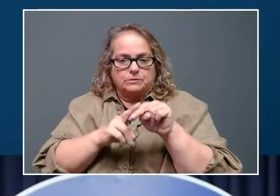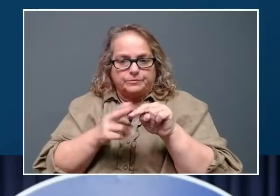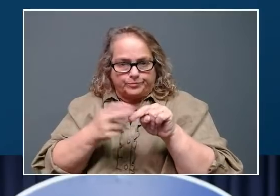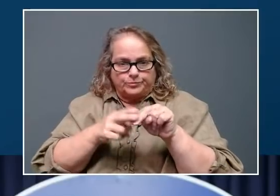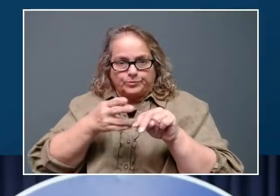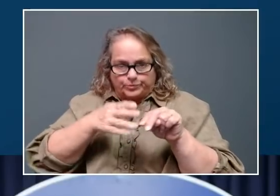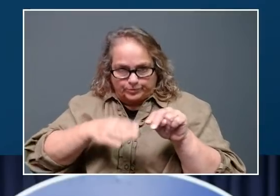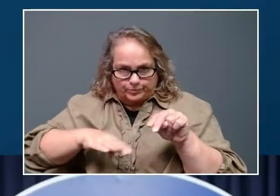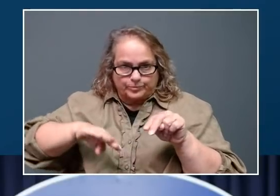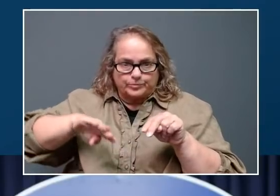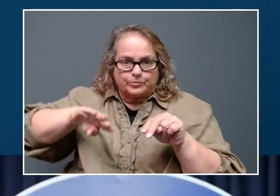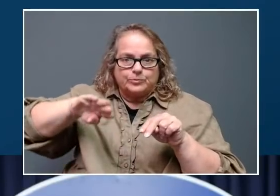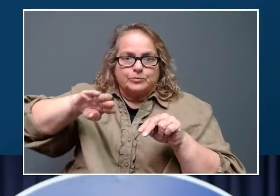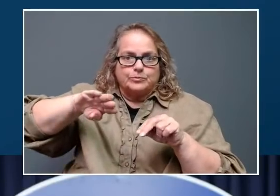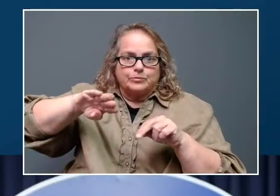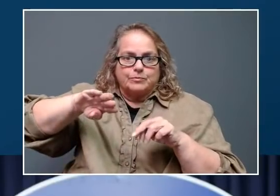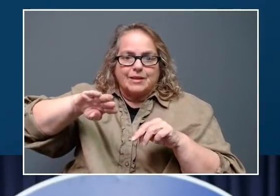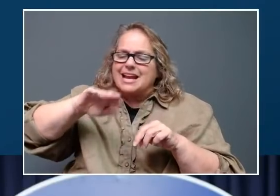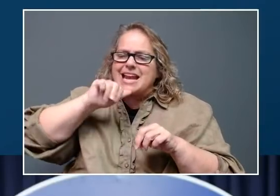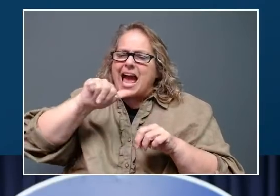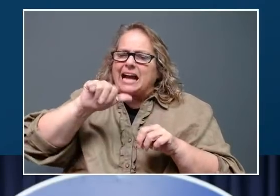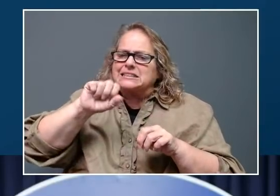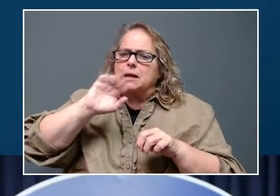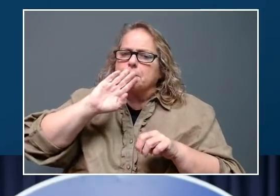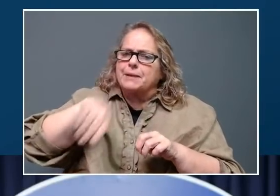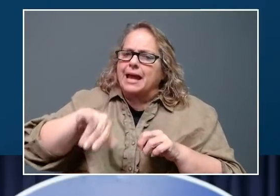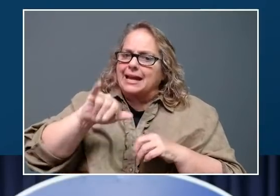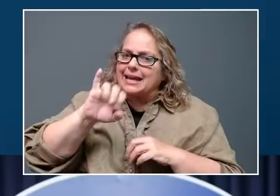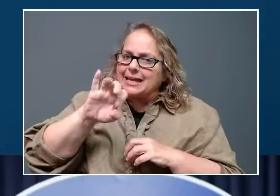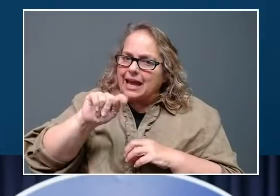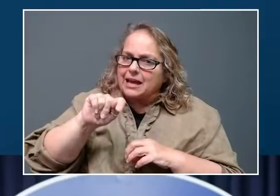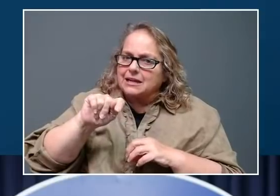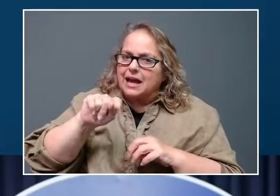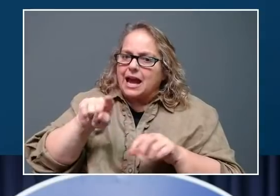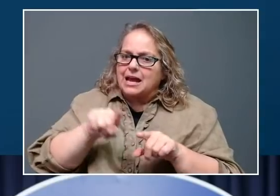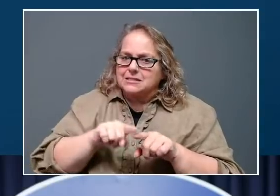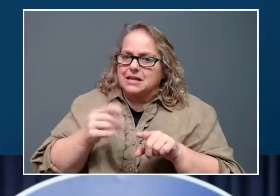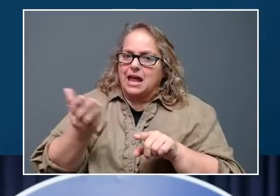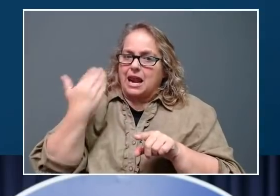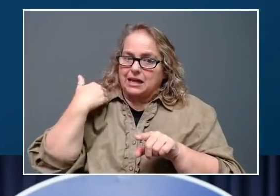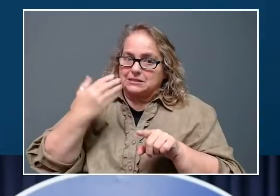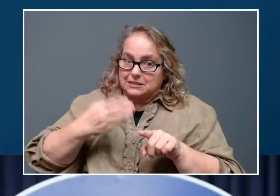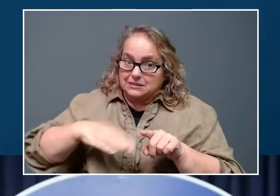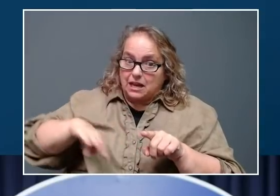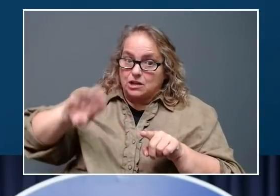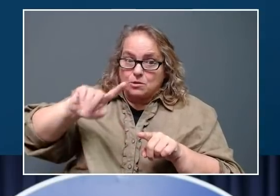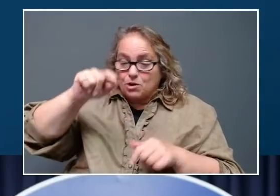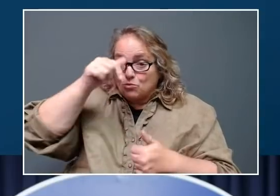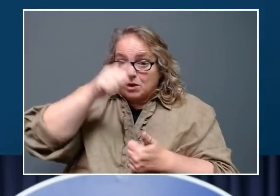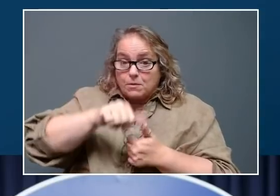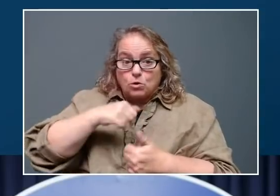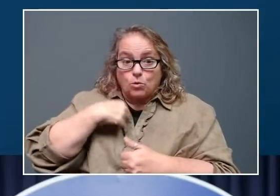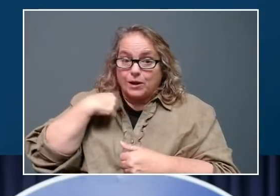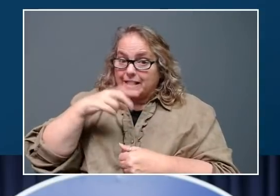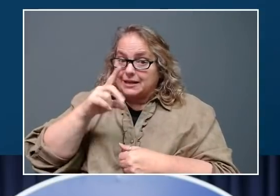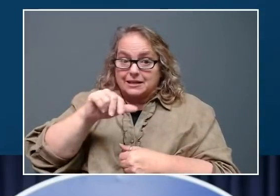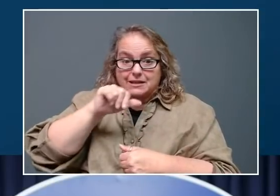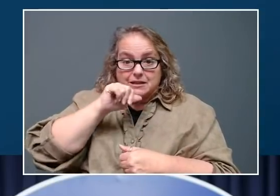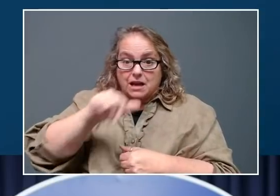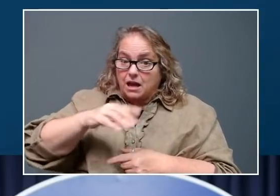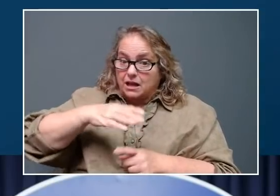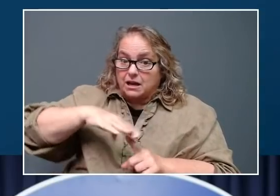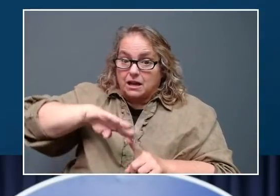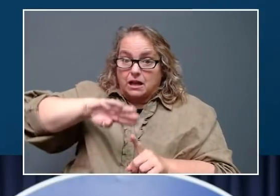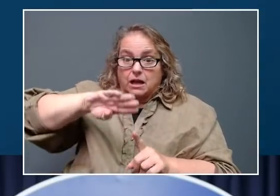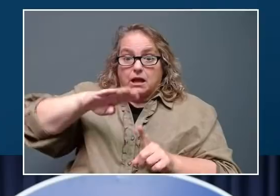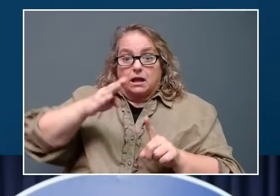again, not quite as steep yet as the last escalation, but remember, we didn't reach our floor again. We didn't get